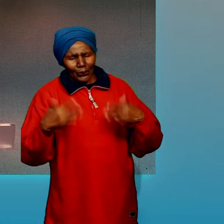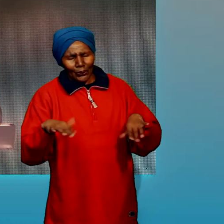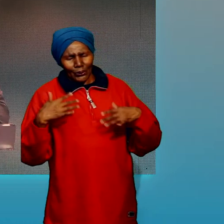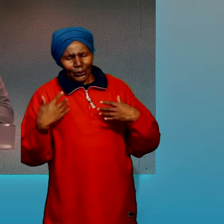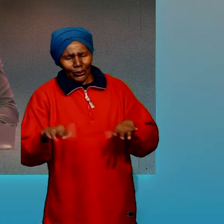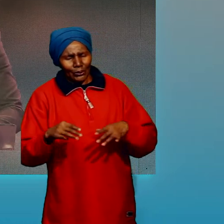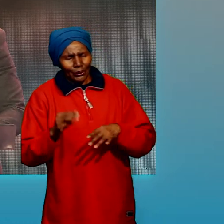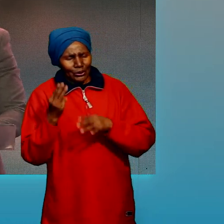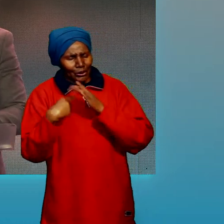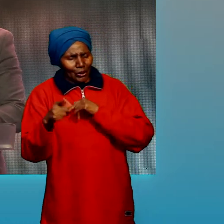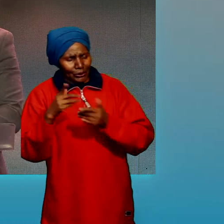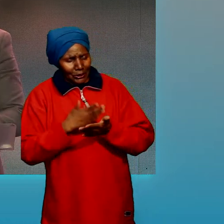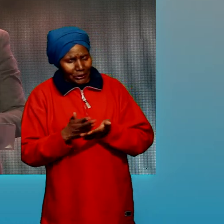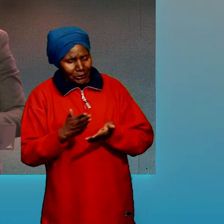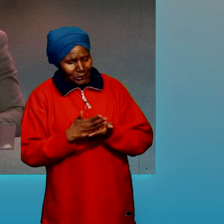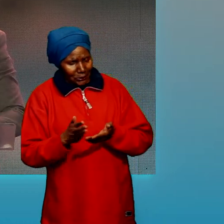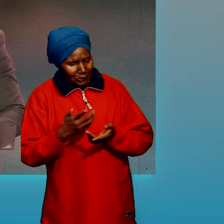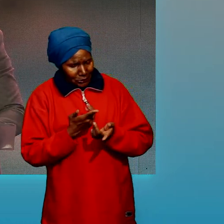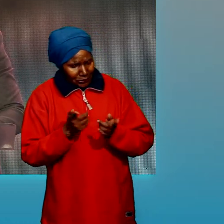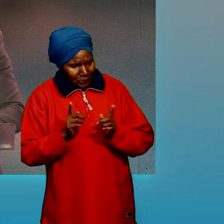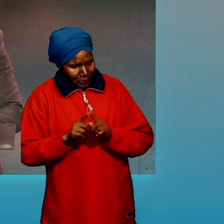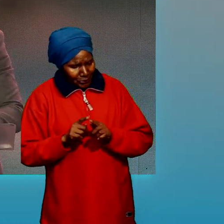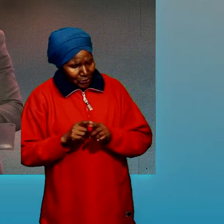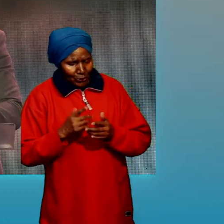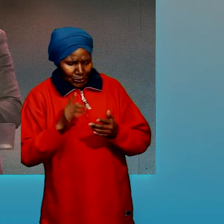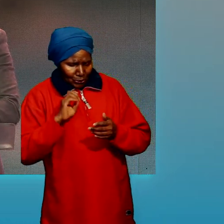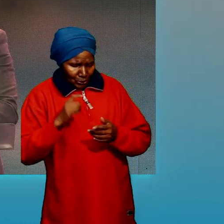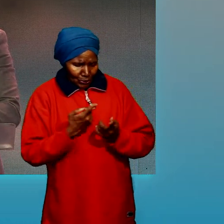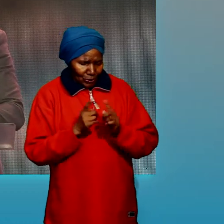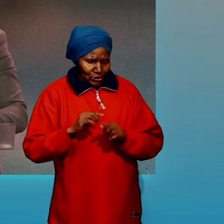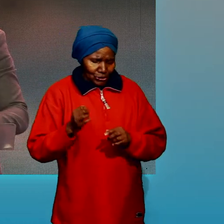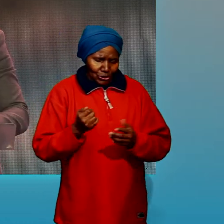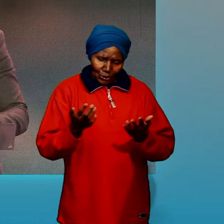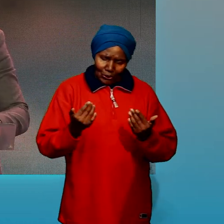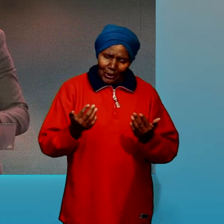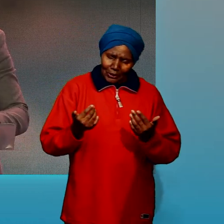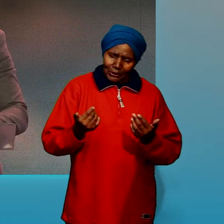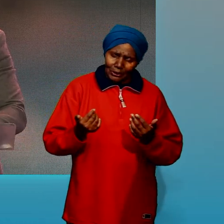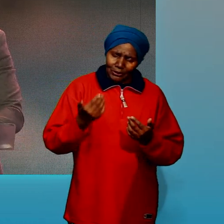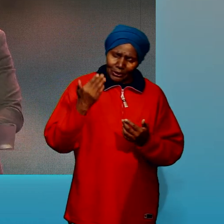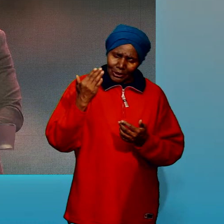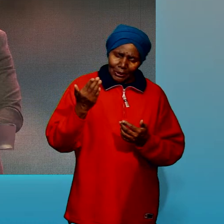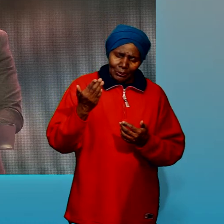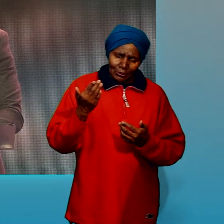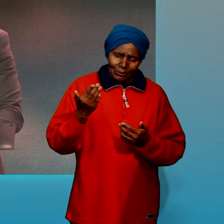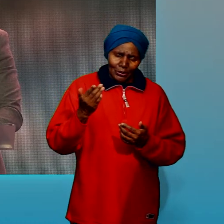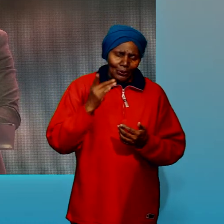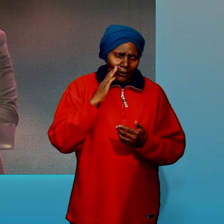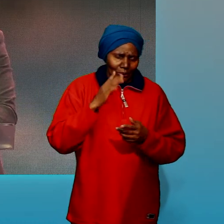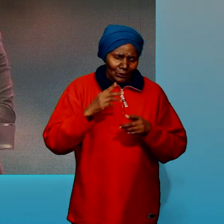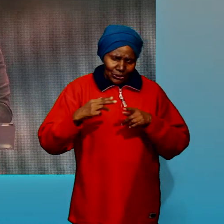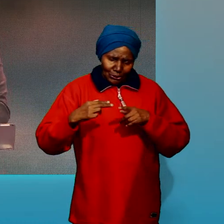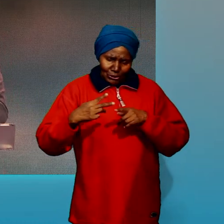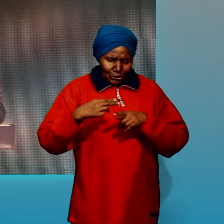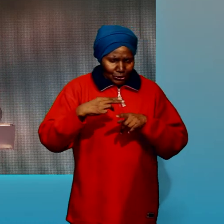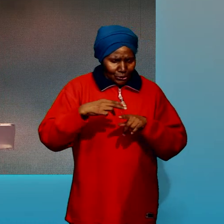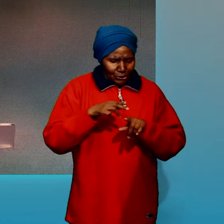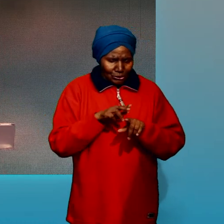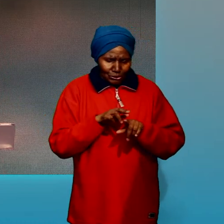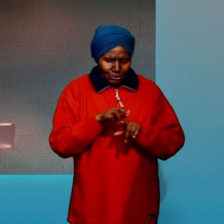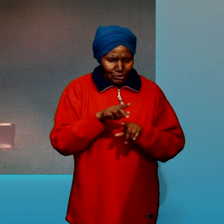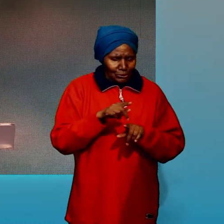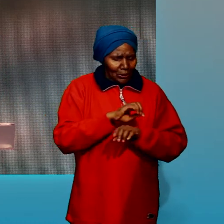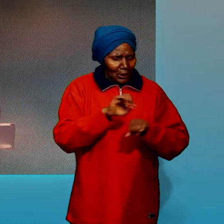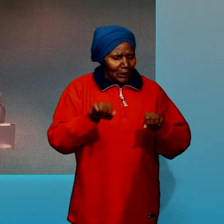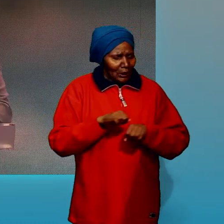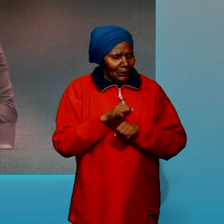Amen? We should always welcome every opportunity where he wants to prune our lives. He cleans